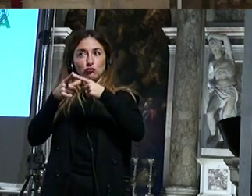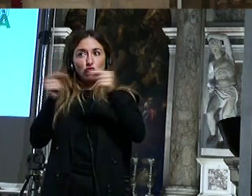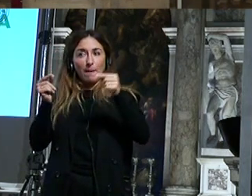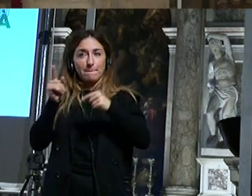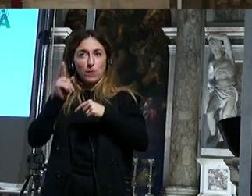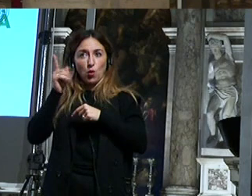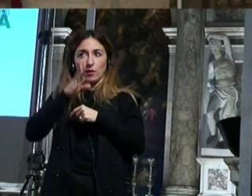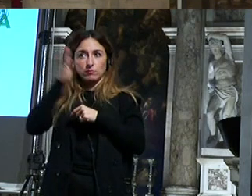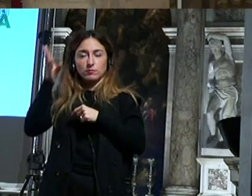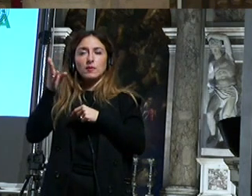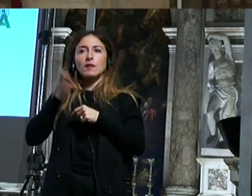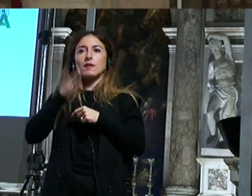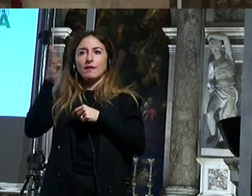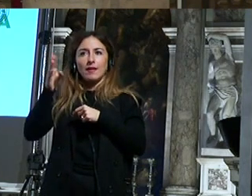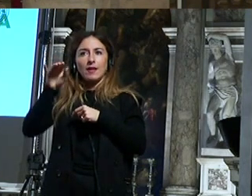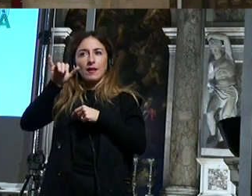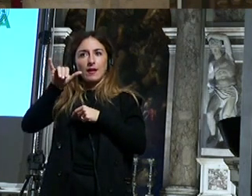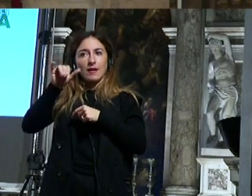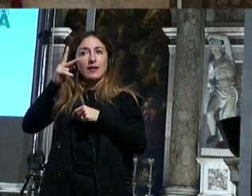him in a temple.